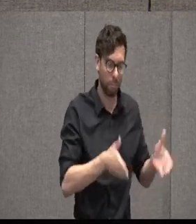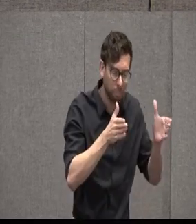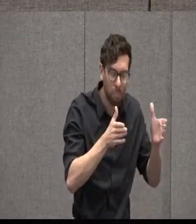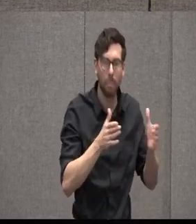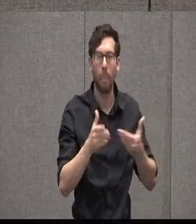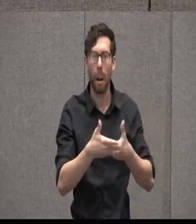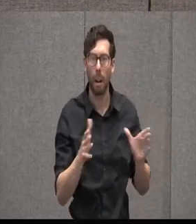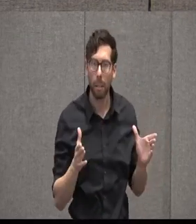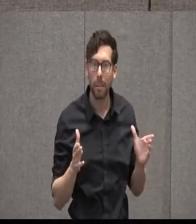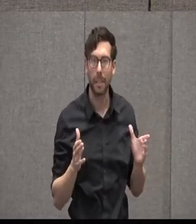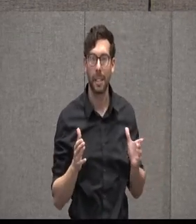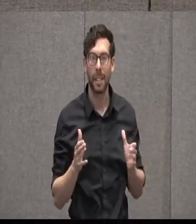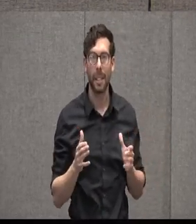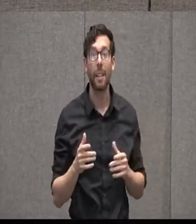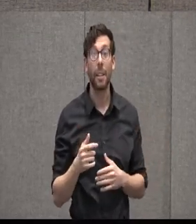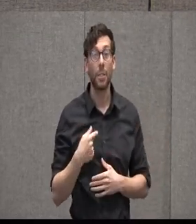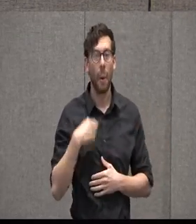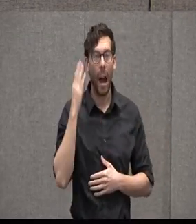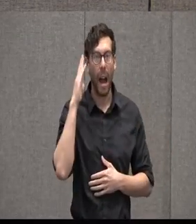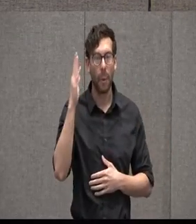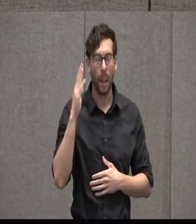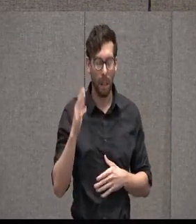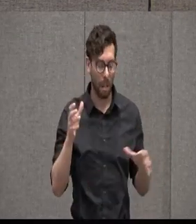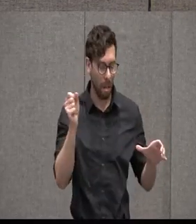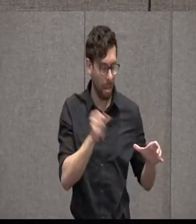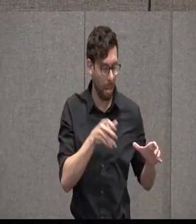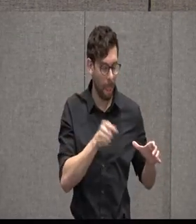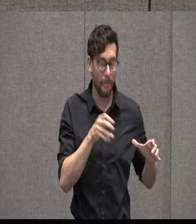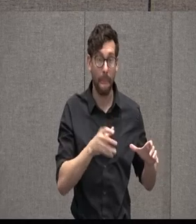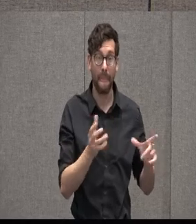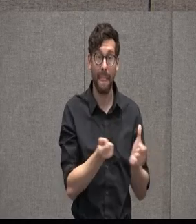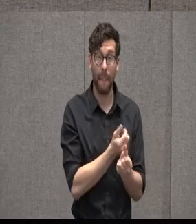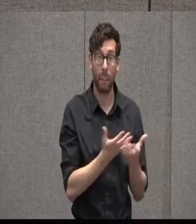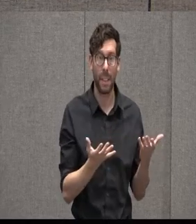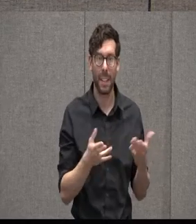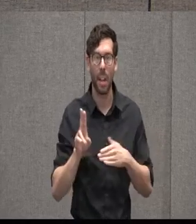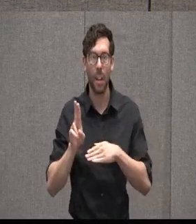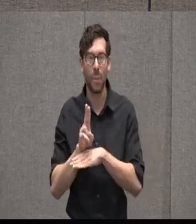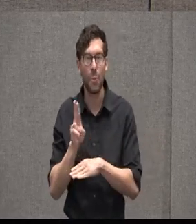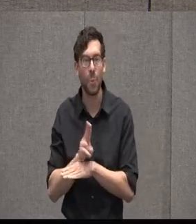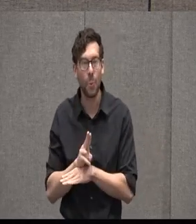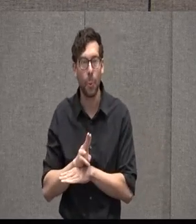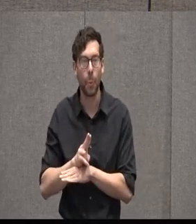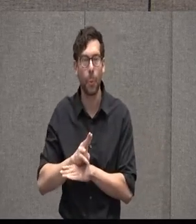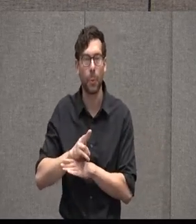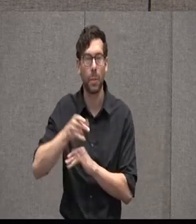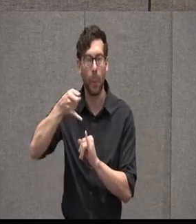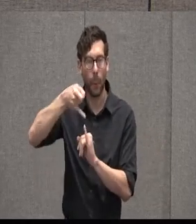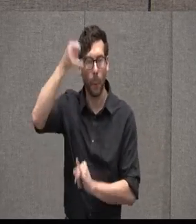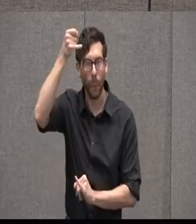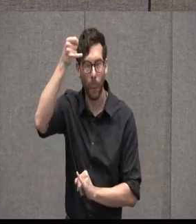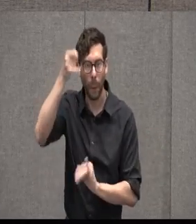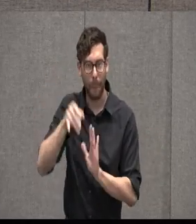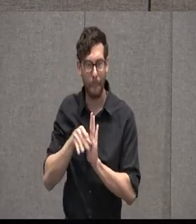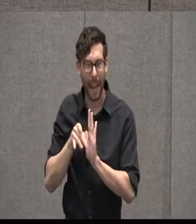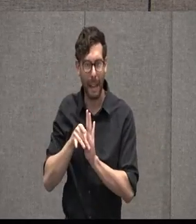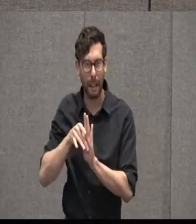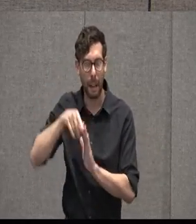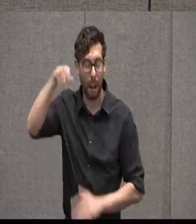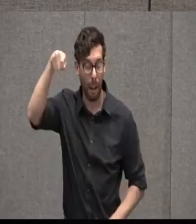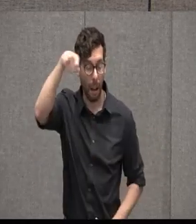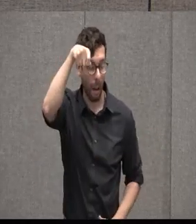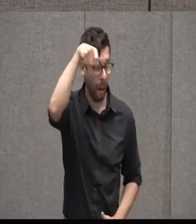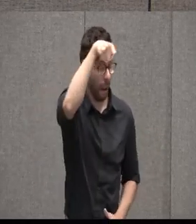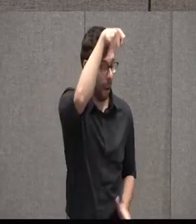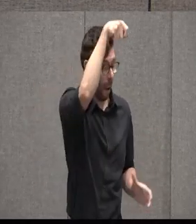to go fish with my magnet. You just need one magnet. Maybe you have a refrigerator magnet.